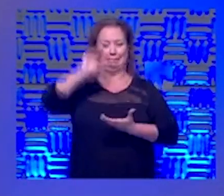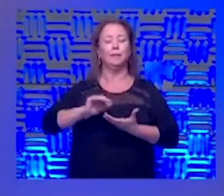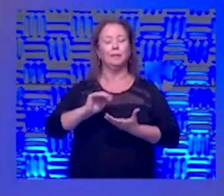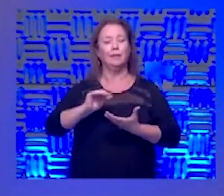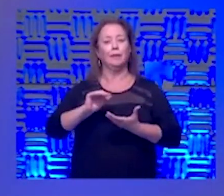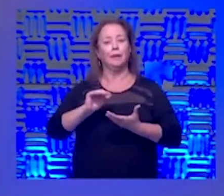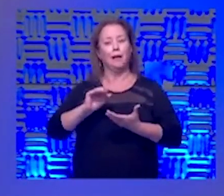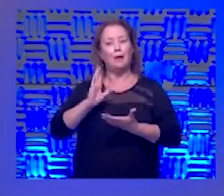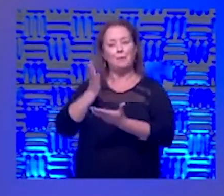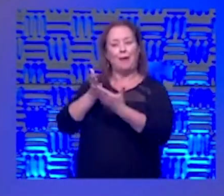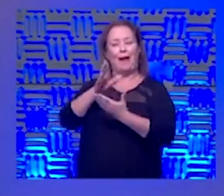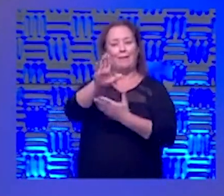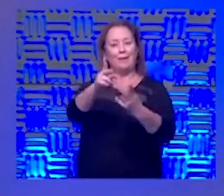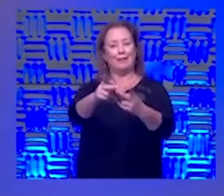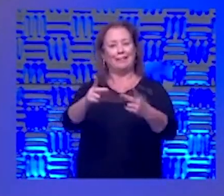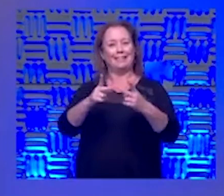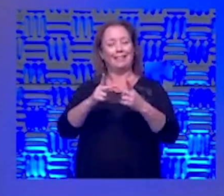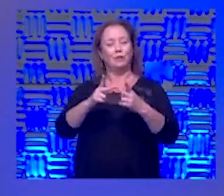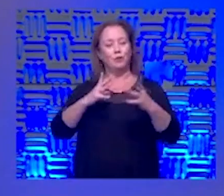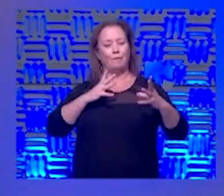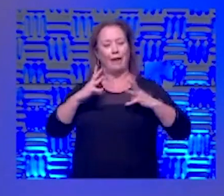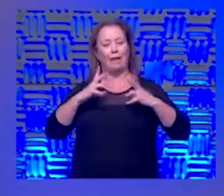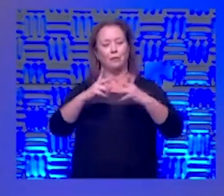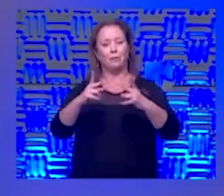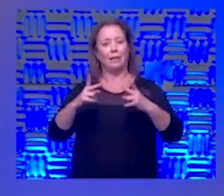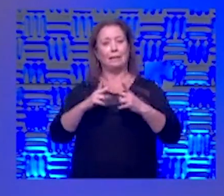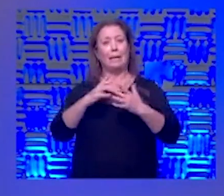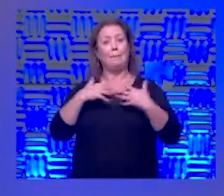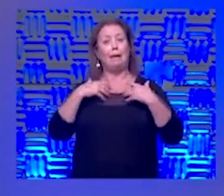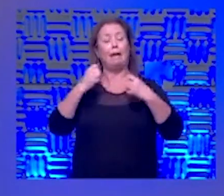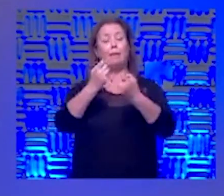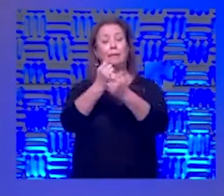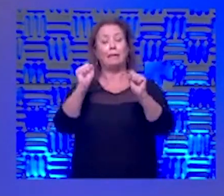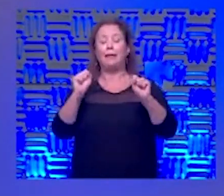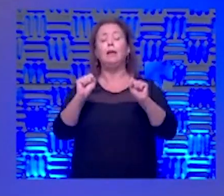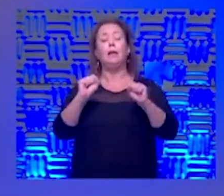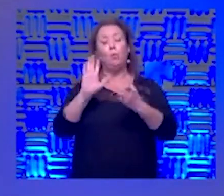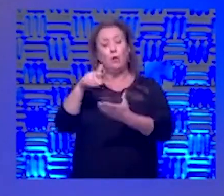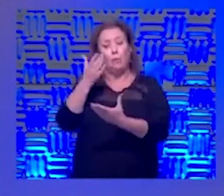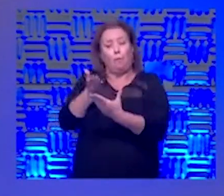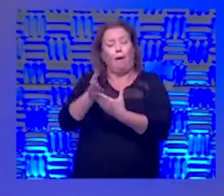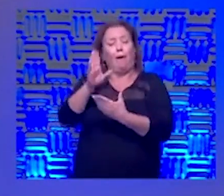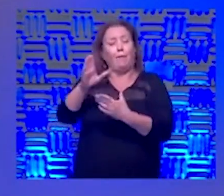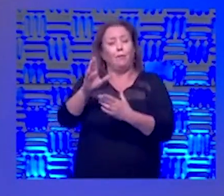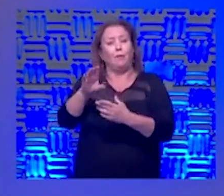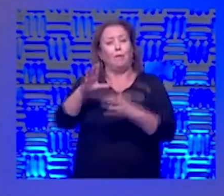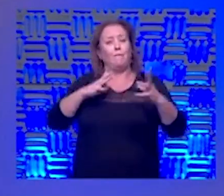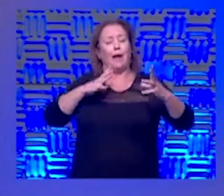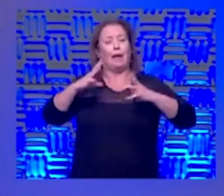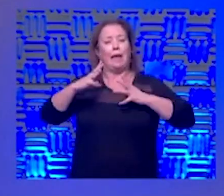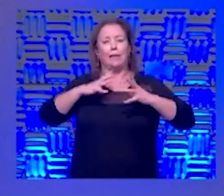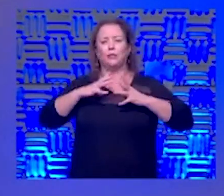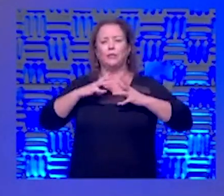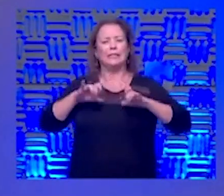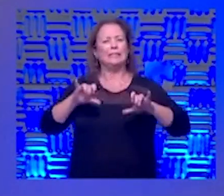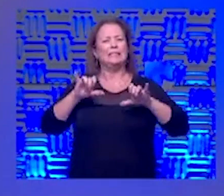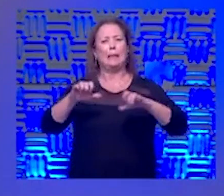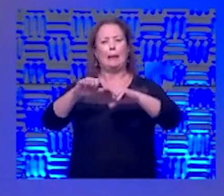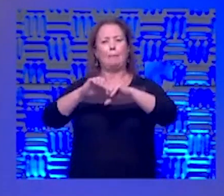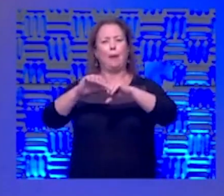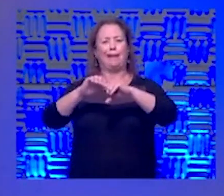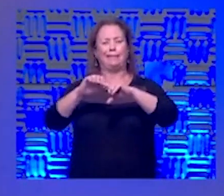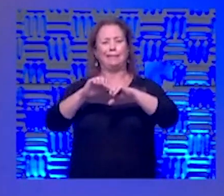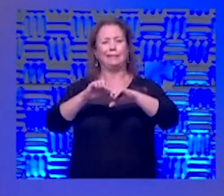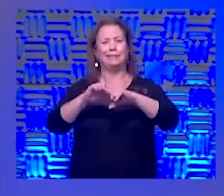to the destination and be healthy and safe there. And once you're there, do the same things you would do at your home or in Kansas City and